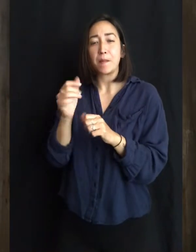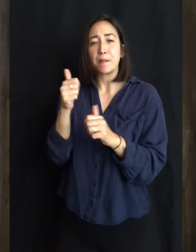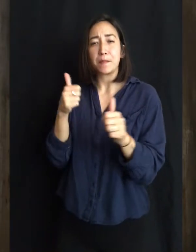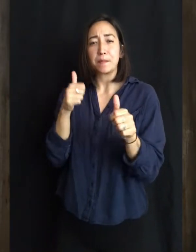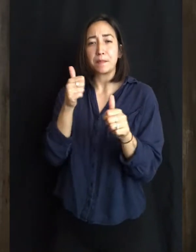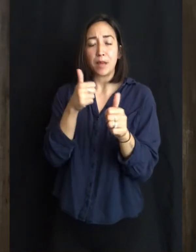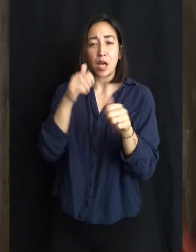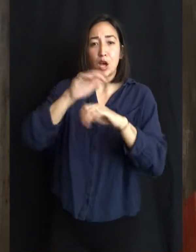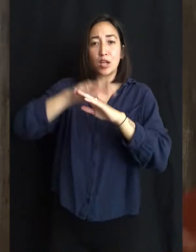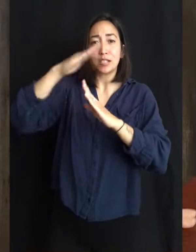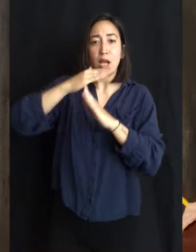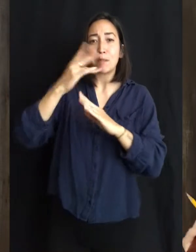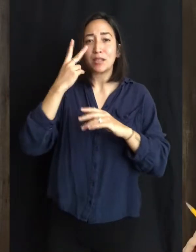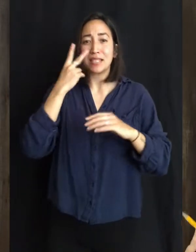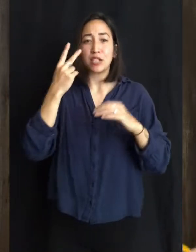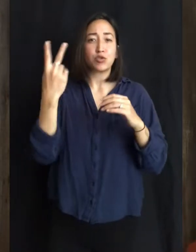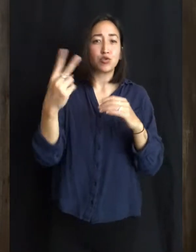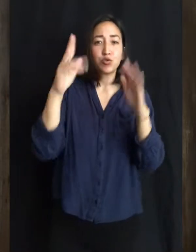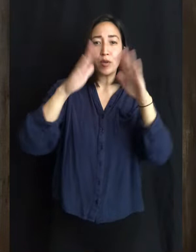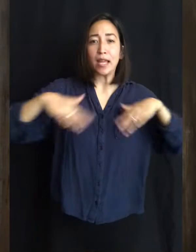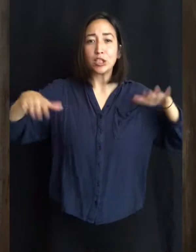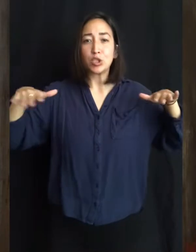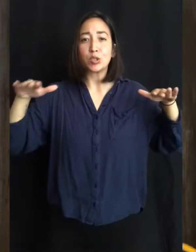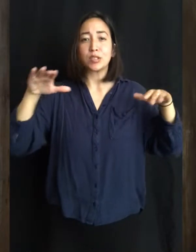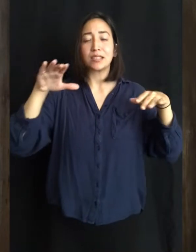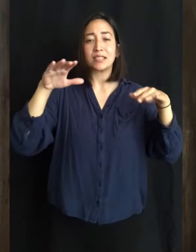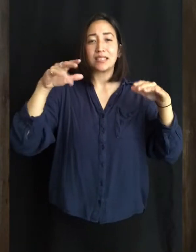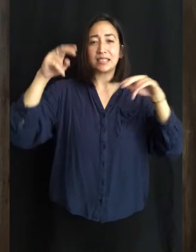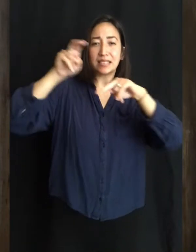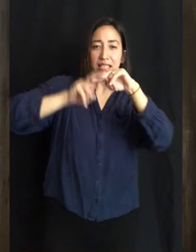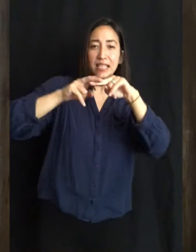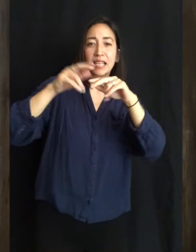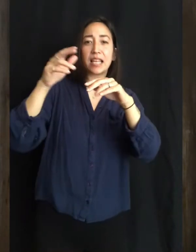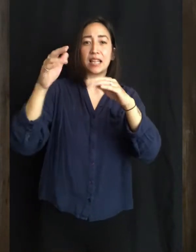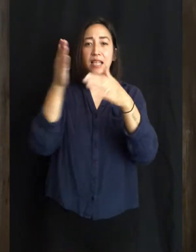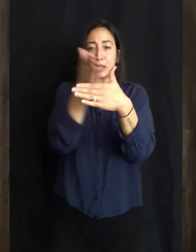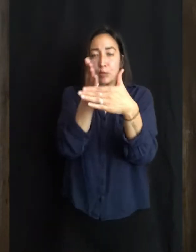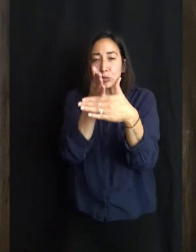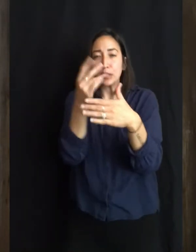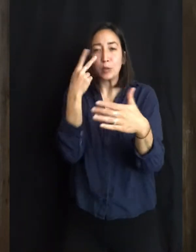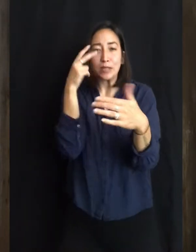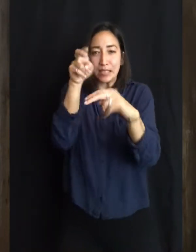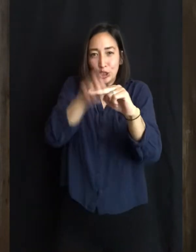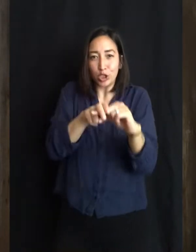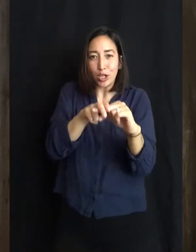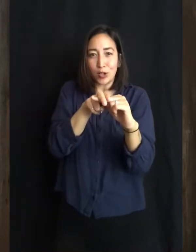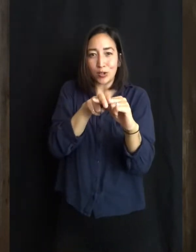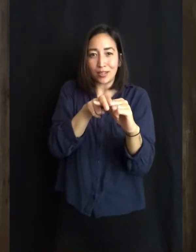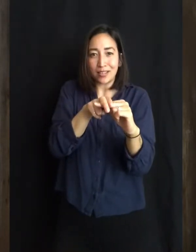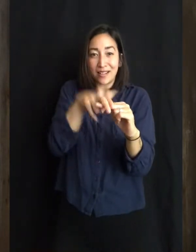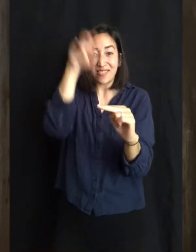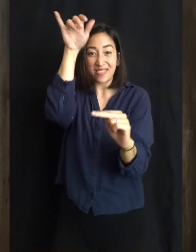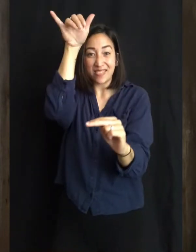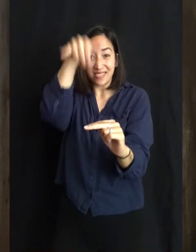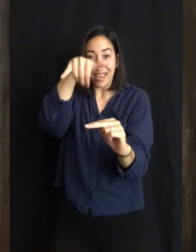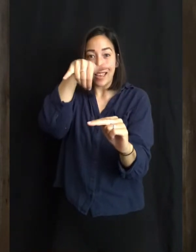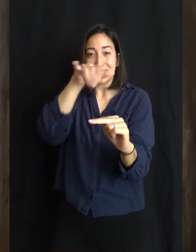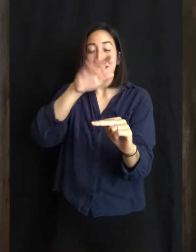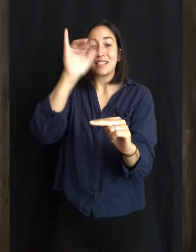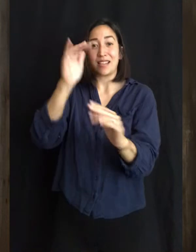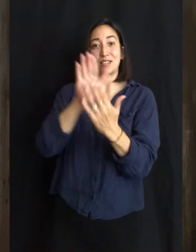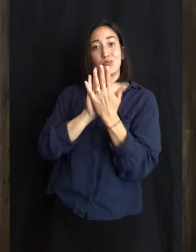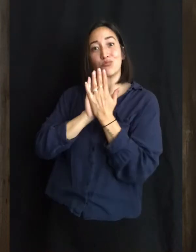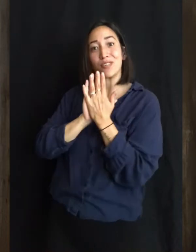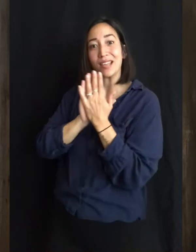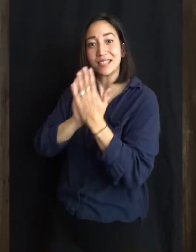is 2 cherubim that are facing, and in between the cherubim there's the mercy seat of God, and that was the presence of God